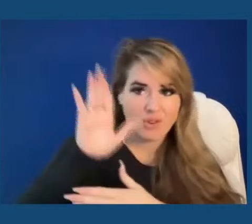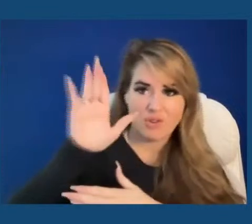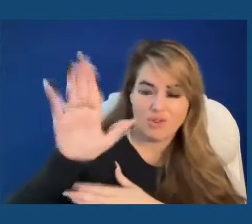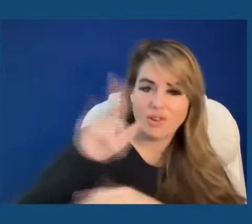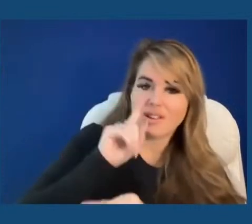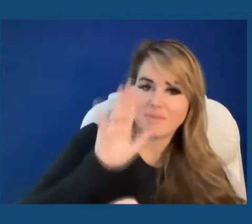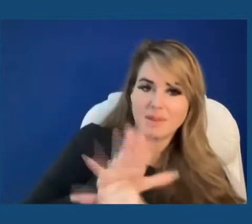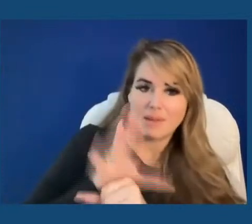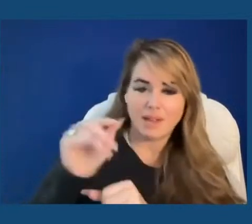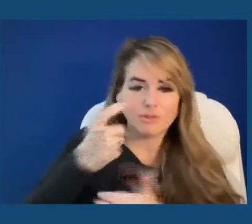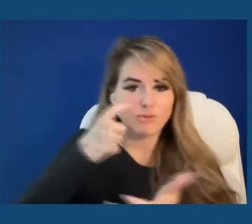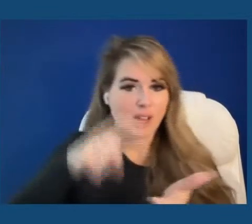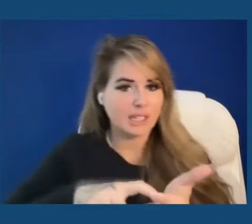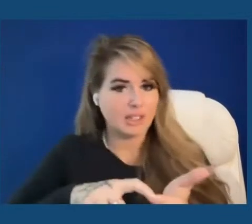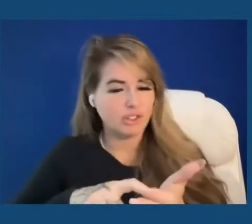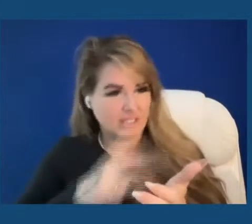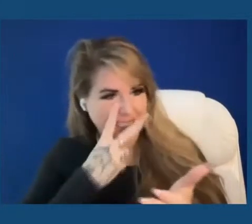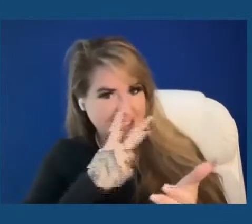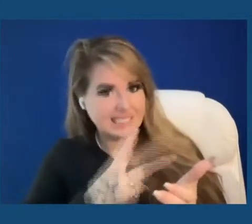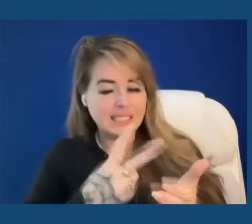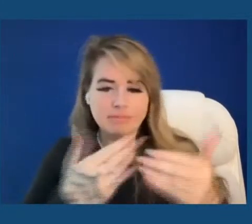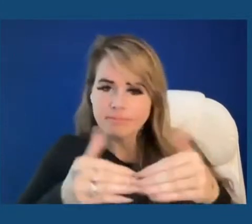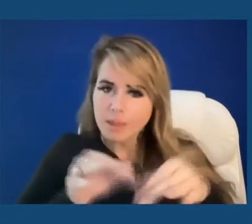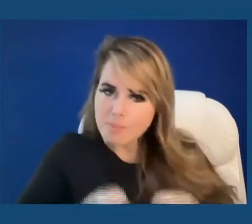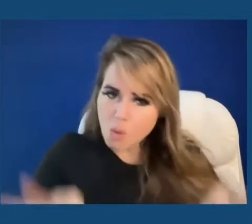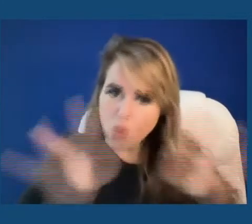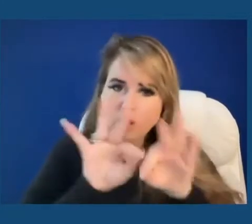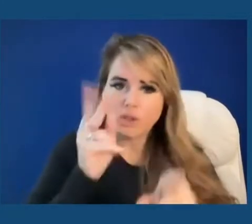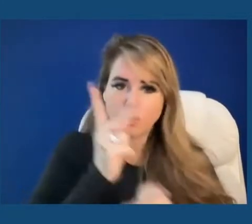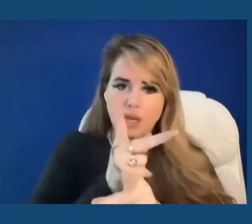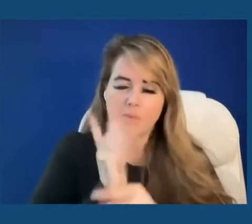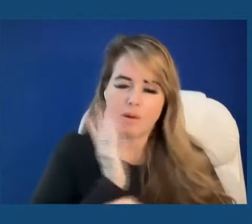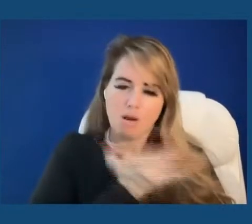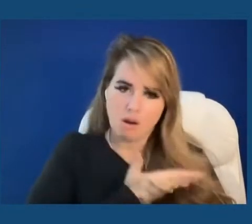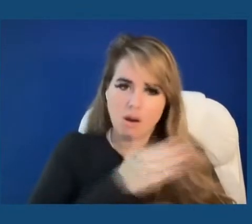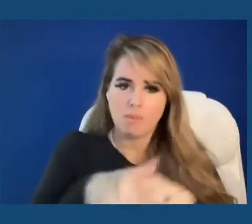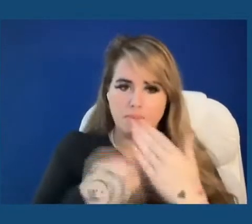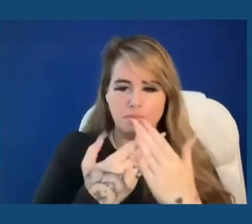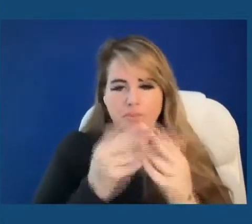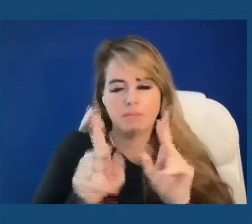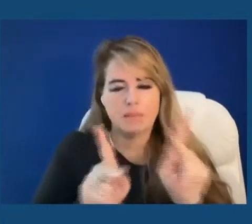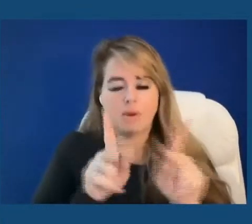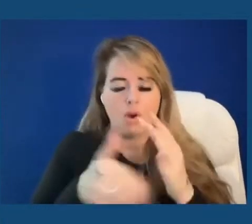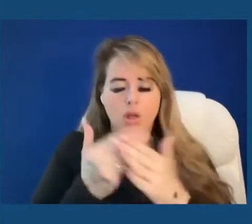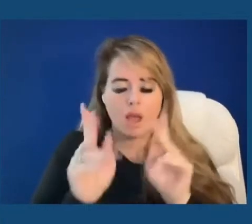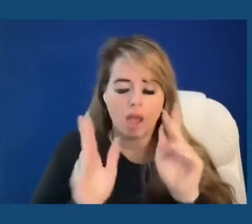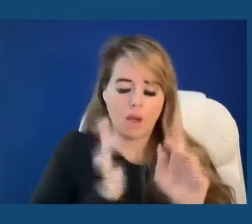recognition of how vital it is to keep Ditch Plains, Montauk, and its people strong.